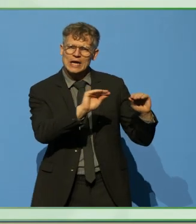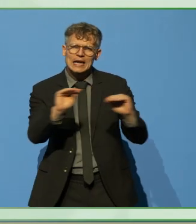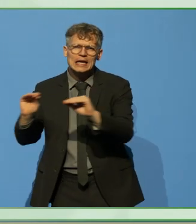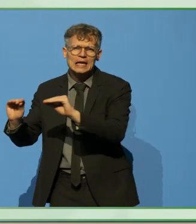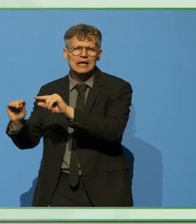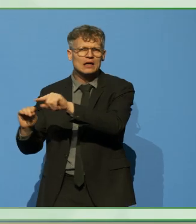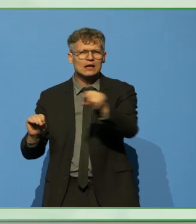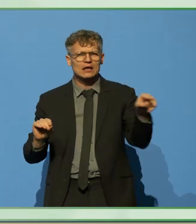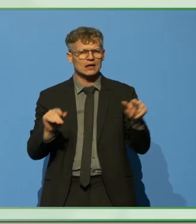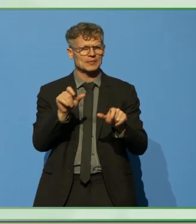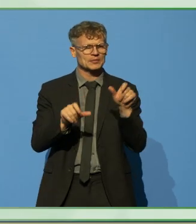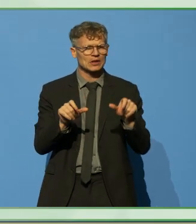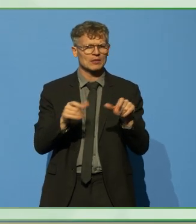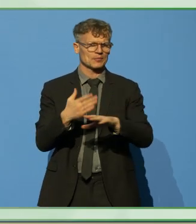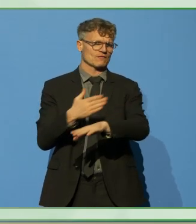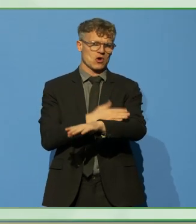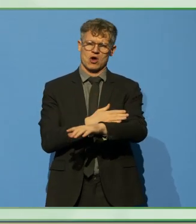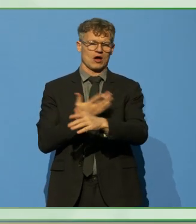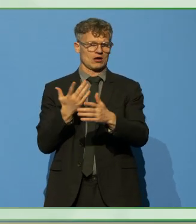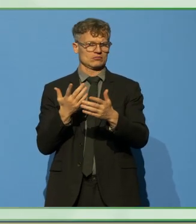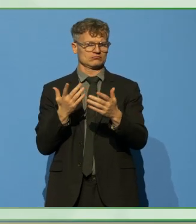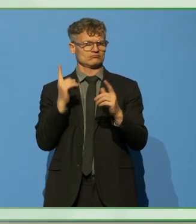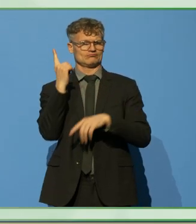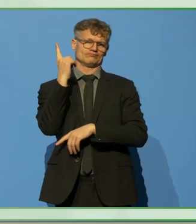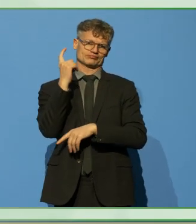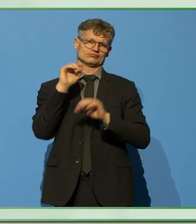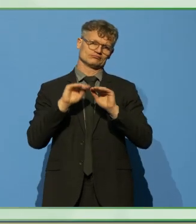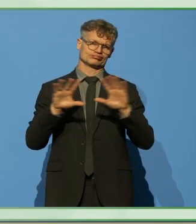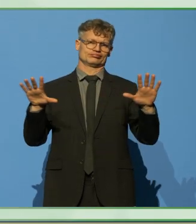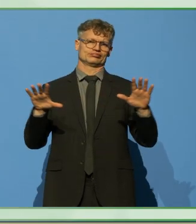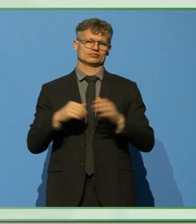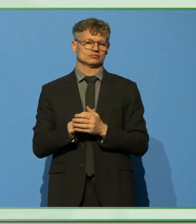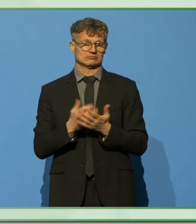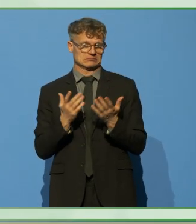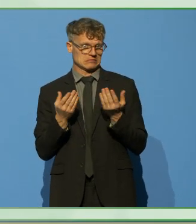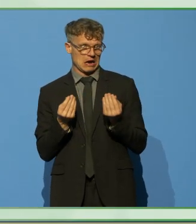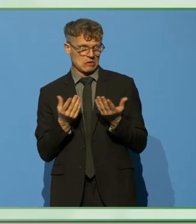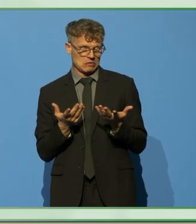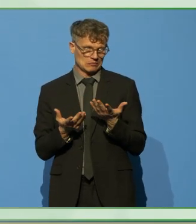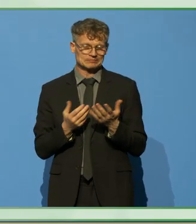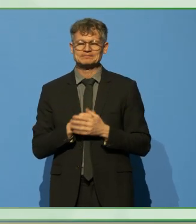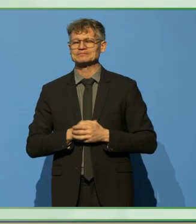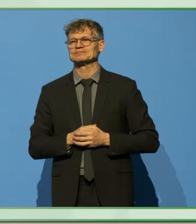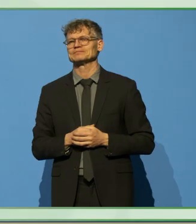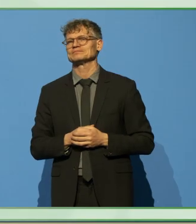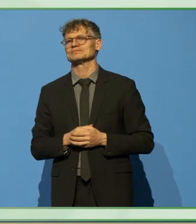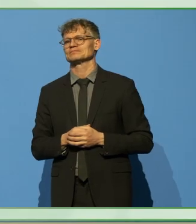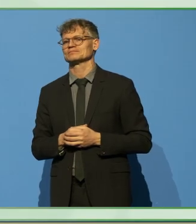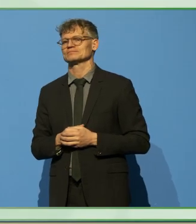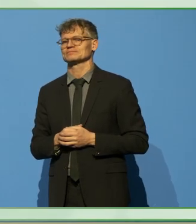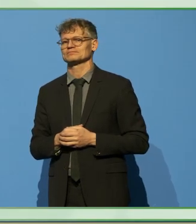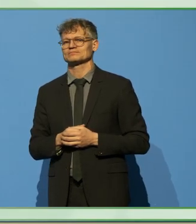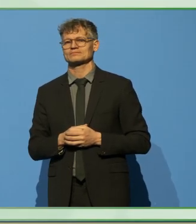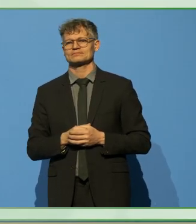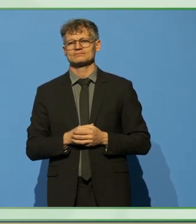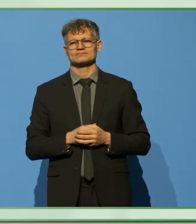autonomously can use a Digital Euro, and how can we make sure that they learn how to use that? And of course, we need to also make sure that